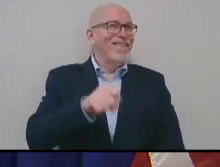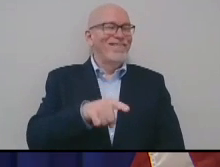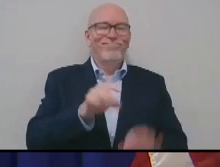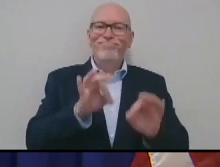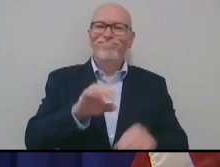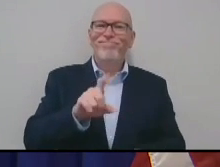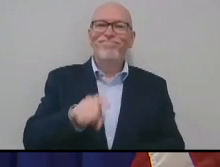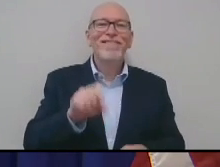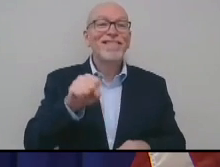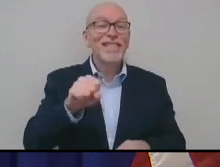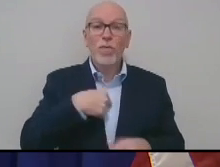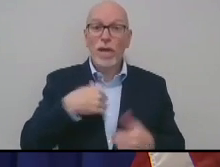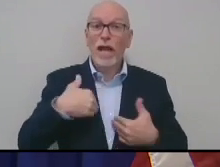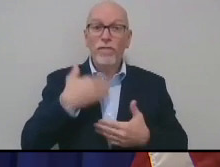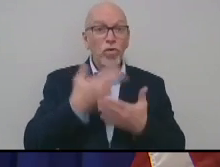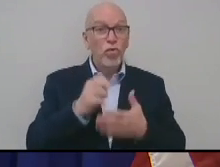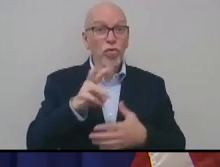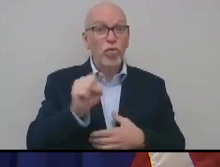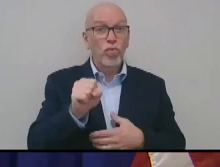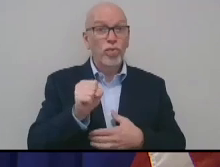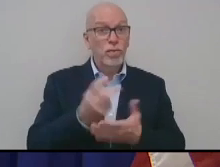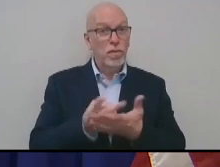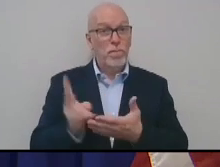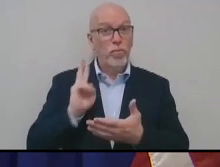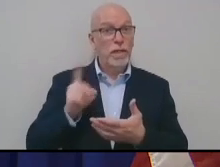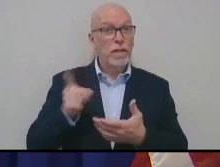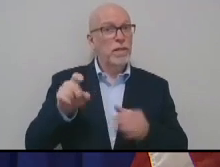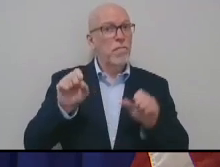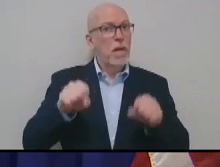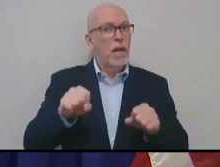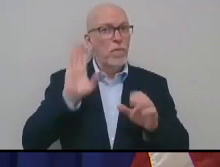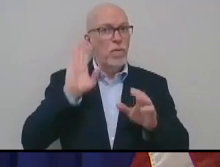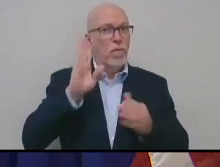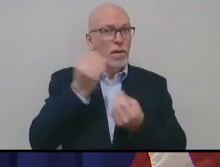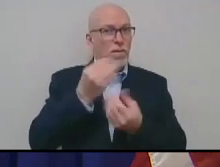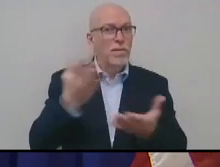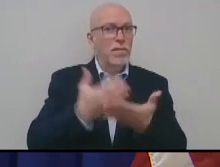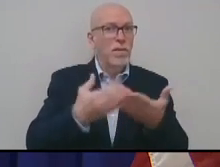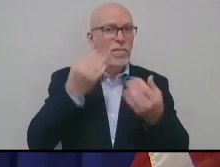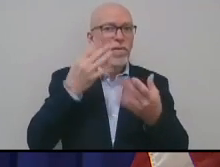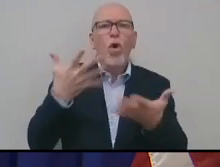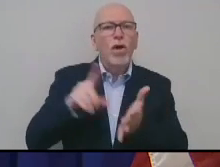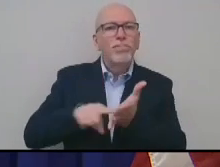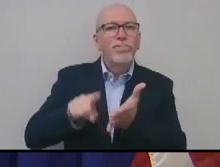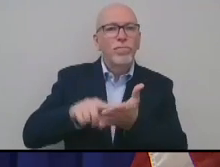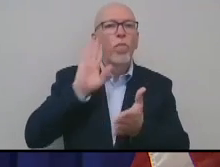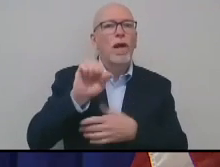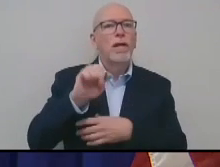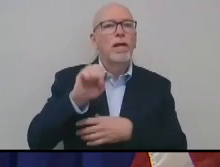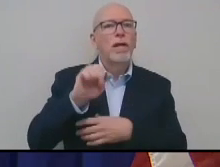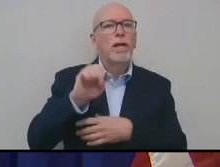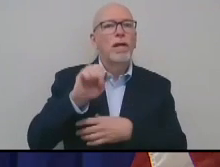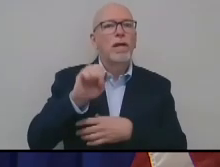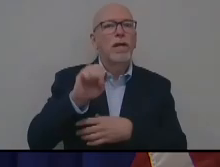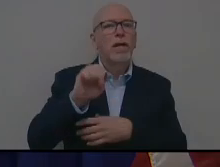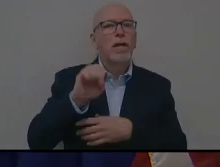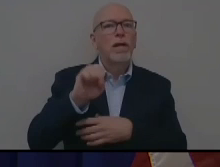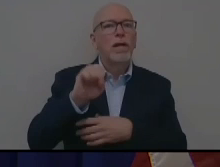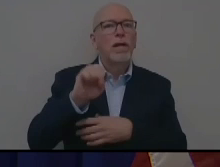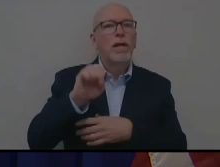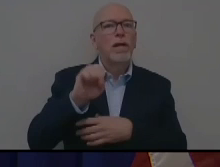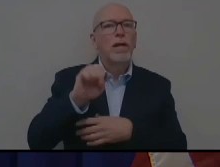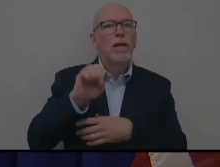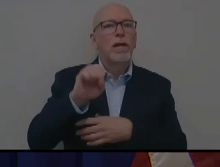actually got some good news a couple weeks ago that they might be reporting out some of that information in September. So we're hoping to be